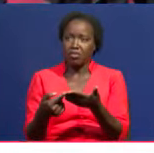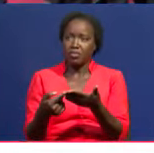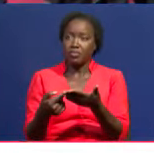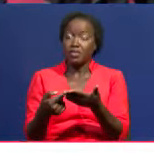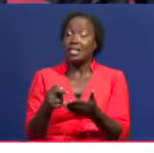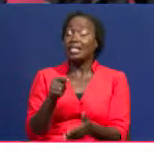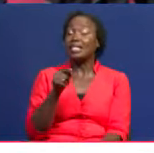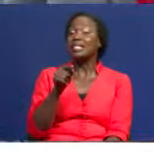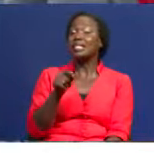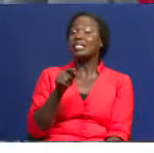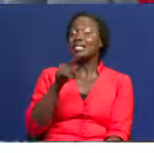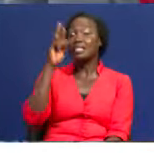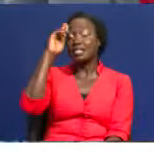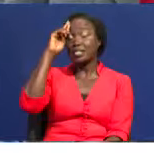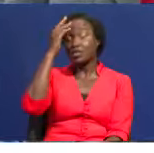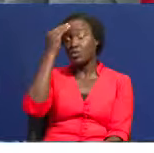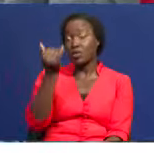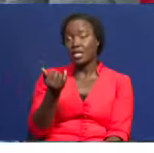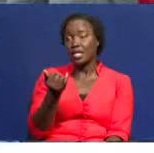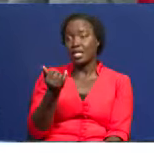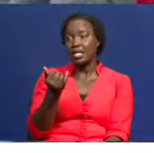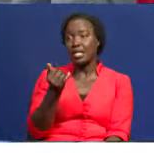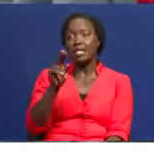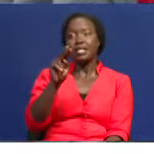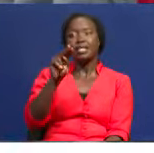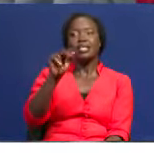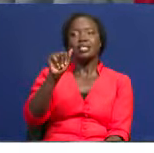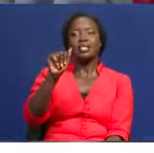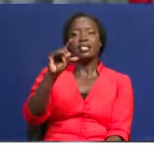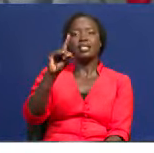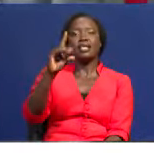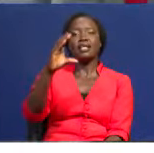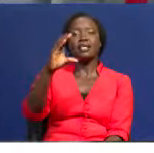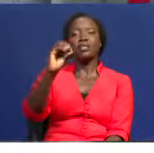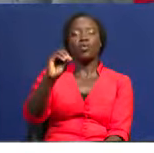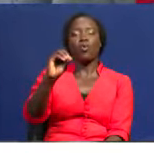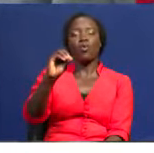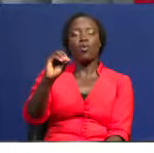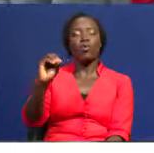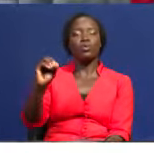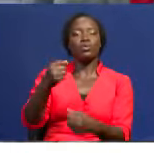And that is the reason why NADCO was set up.